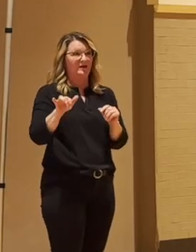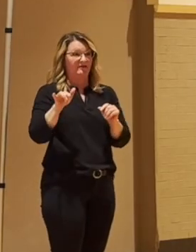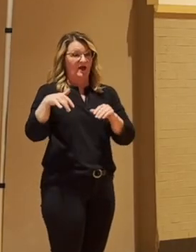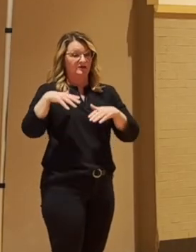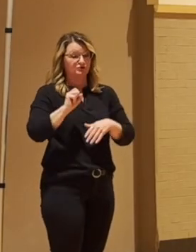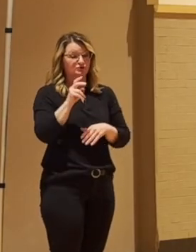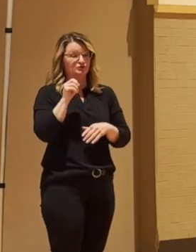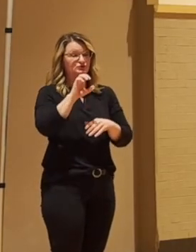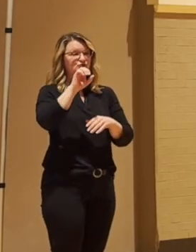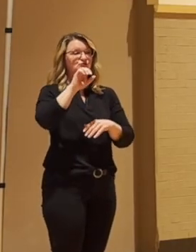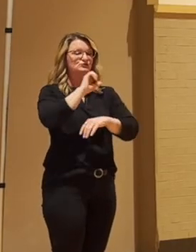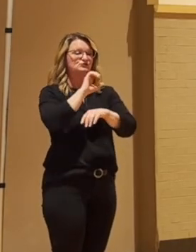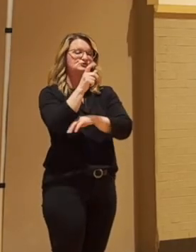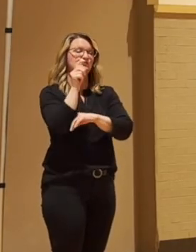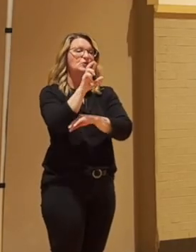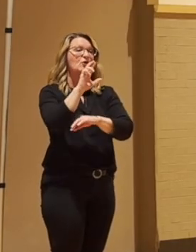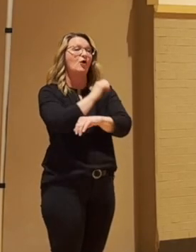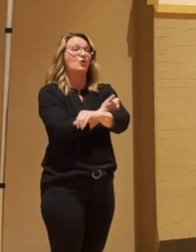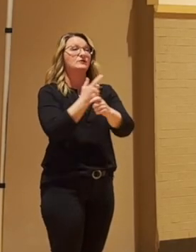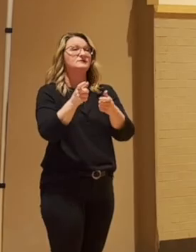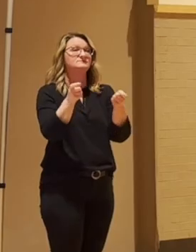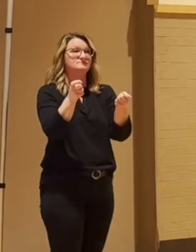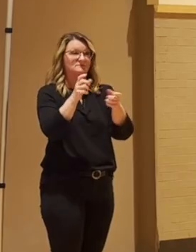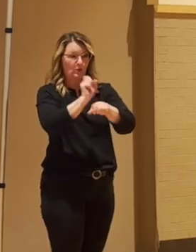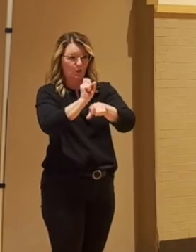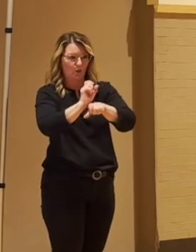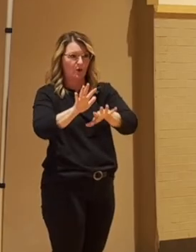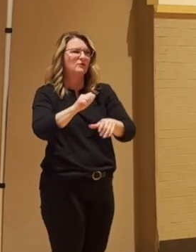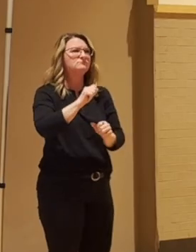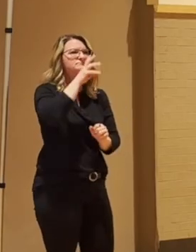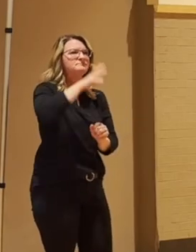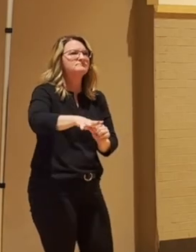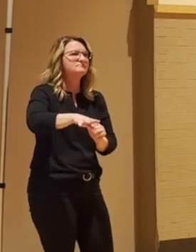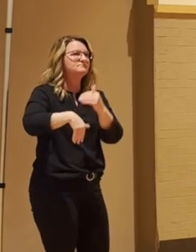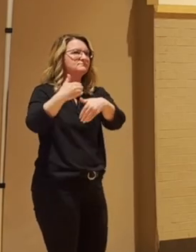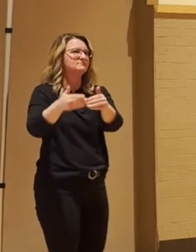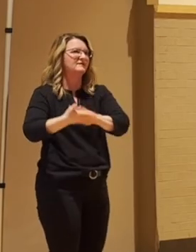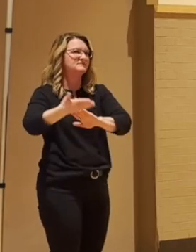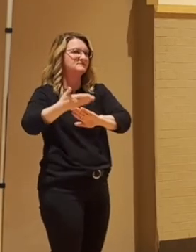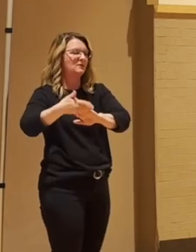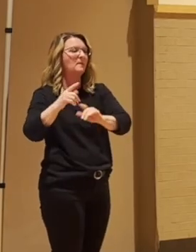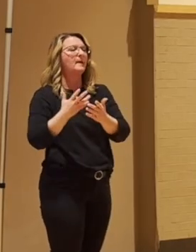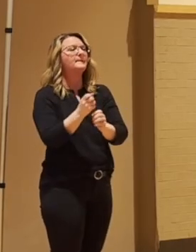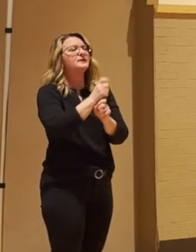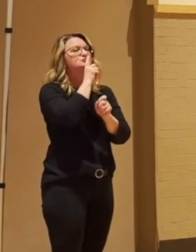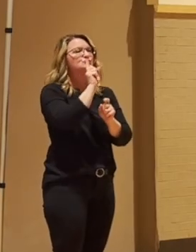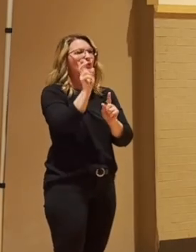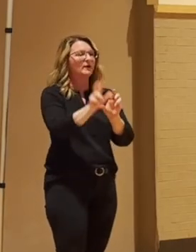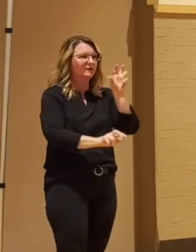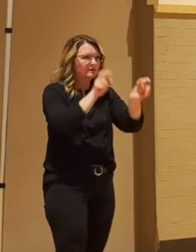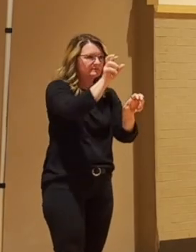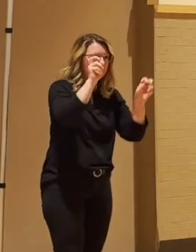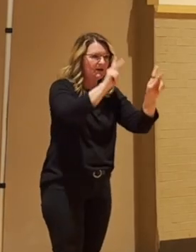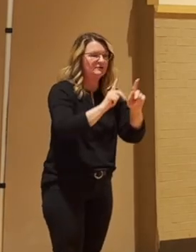work, it's generally out of sight, out of mind, but we want to make sure that we are giving back to the community when we come